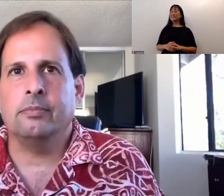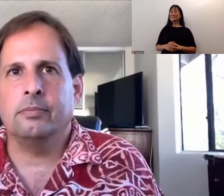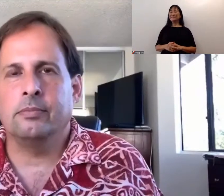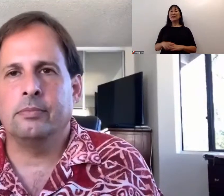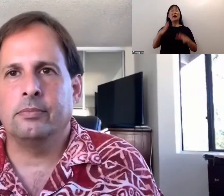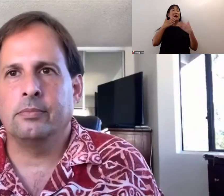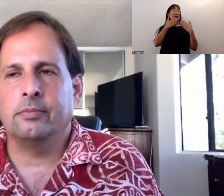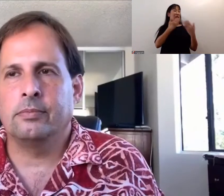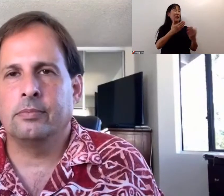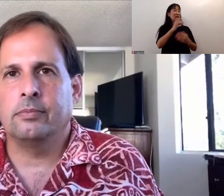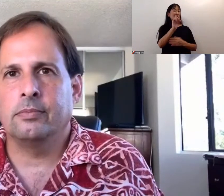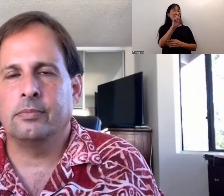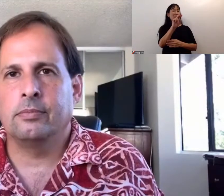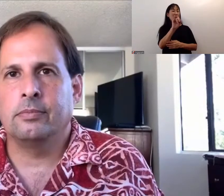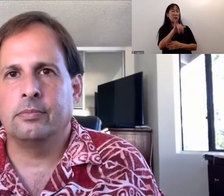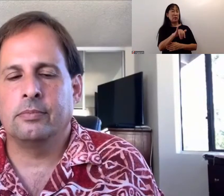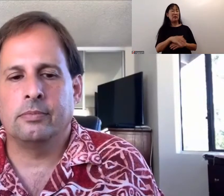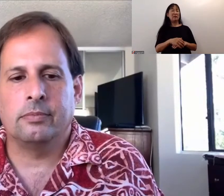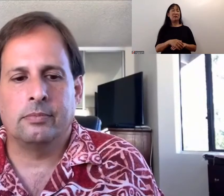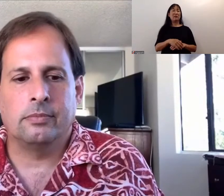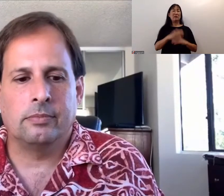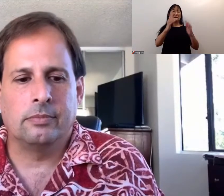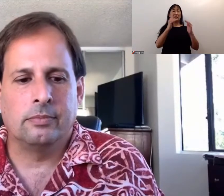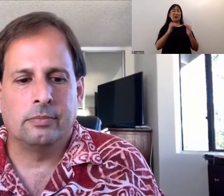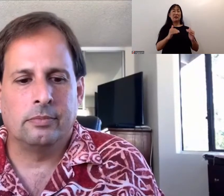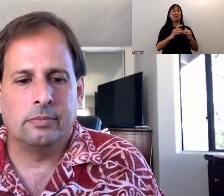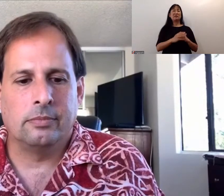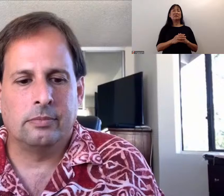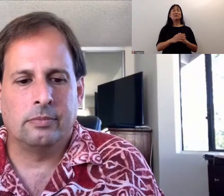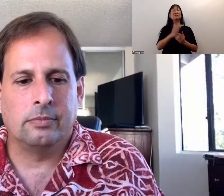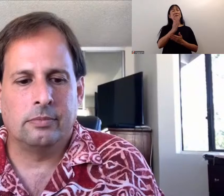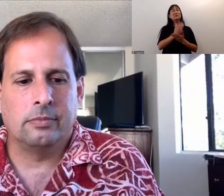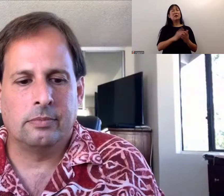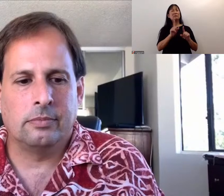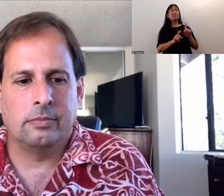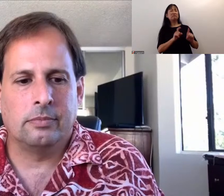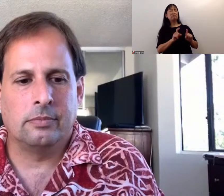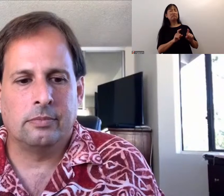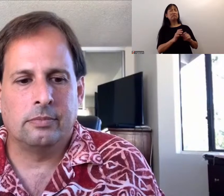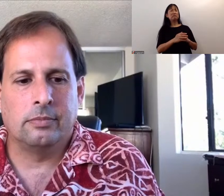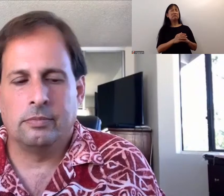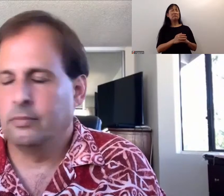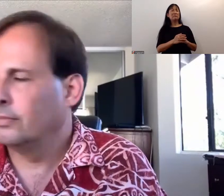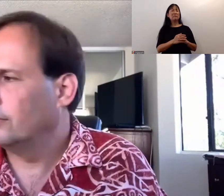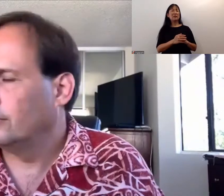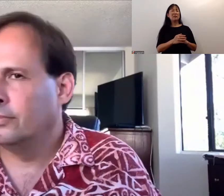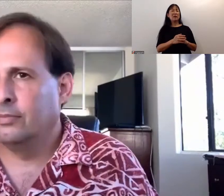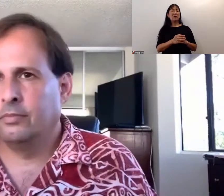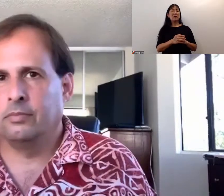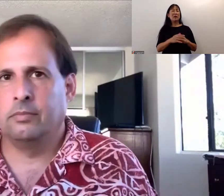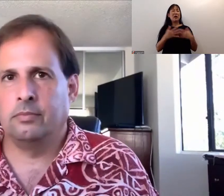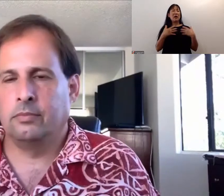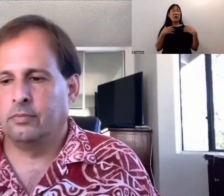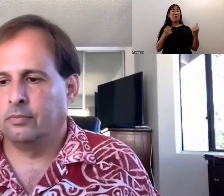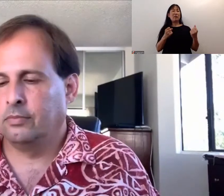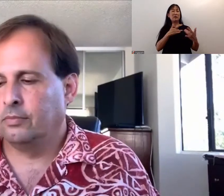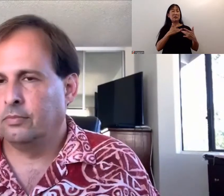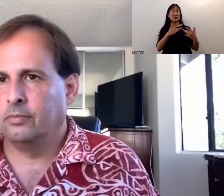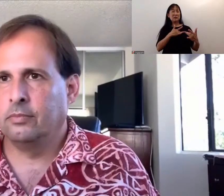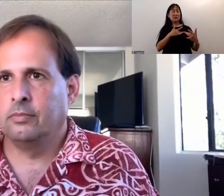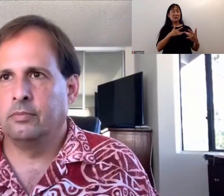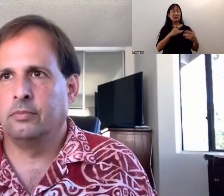Thank you, Corey. Next, we have some questions regarding health teachers with health conditions for